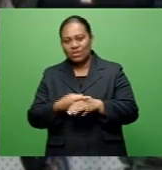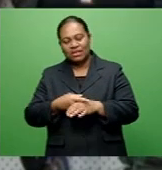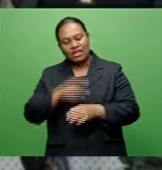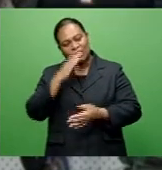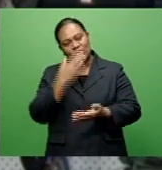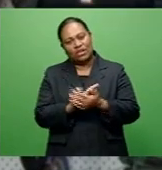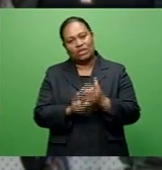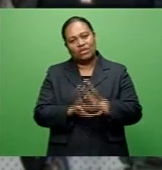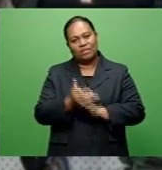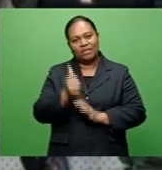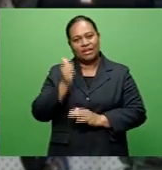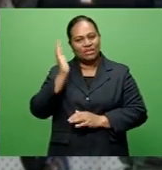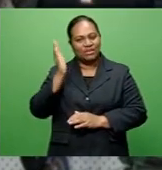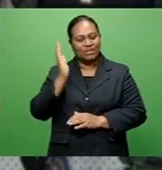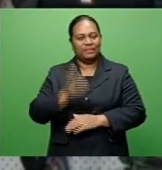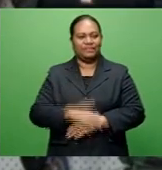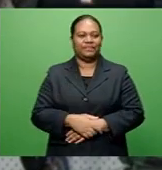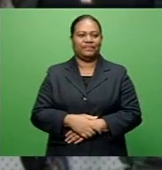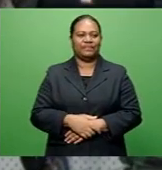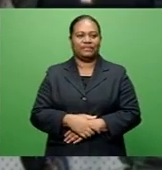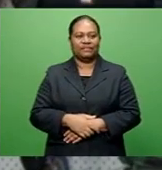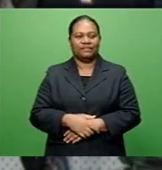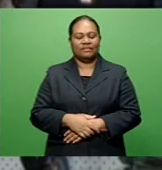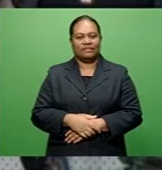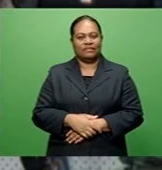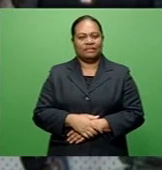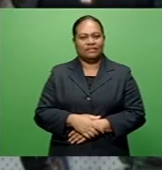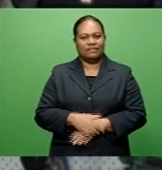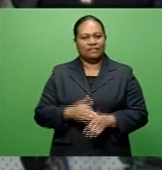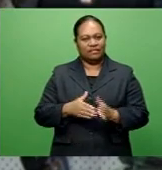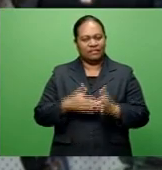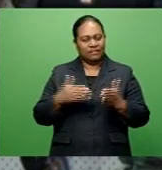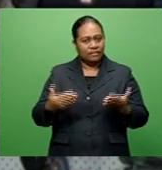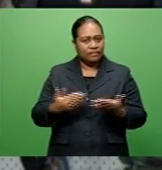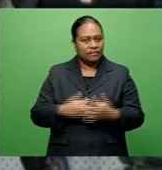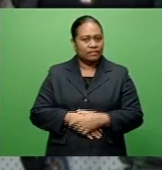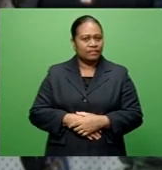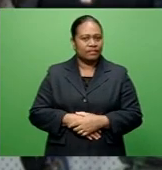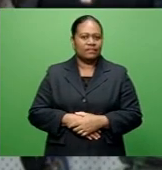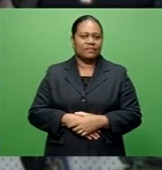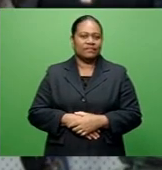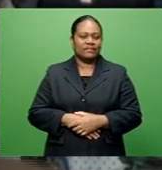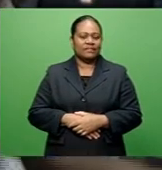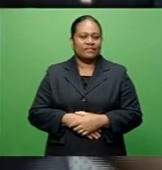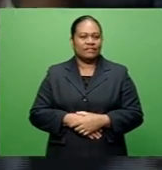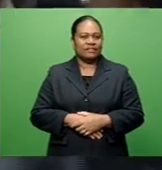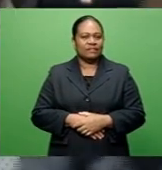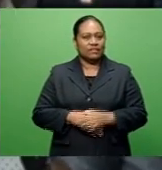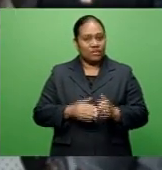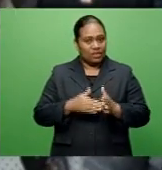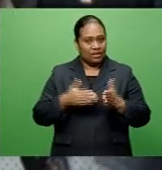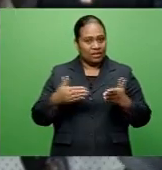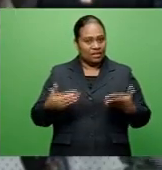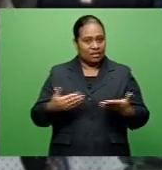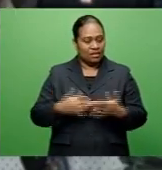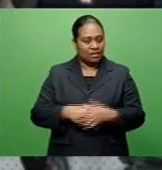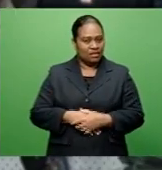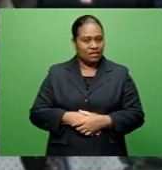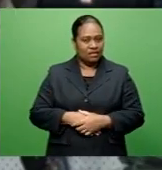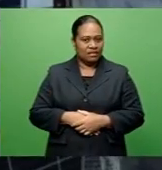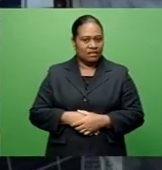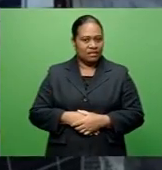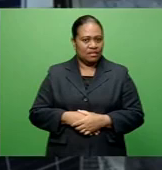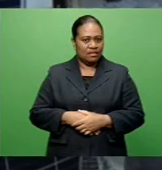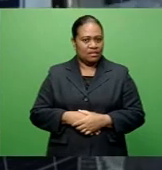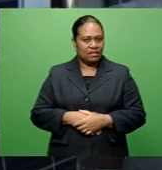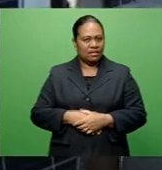COVID, we could feel the business going down, and compared to now,